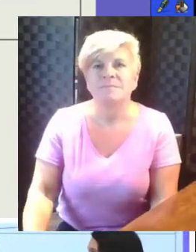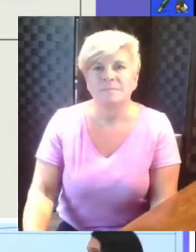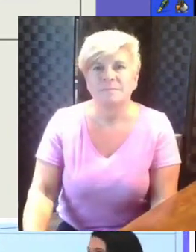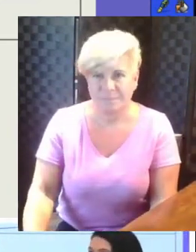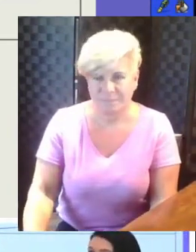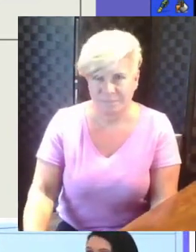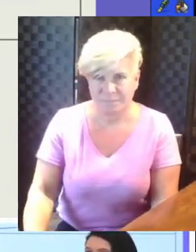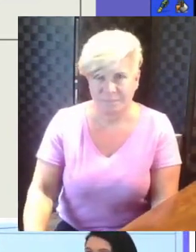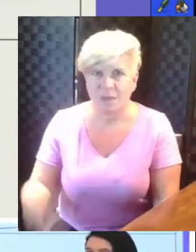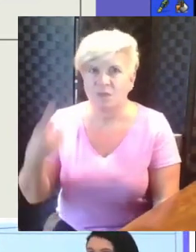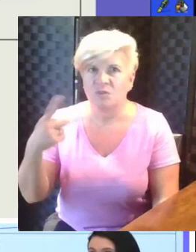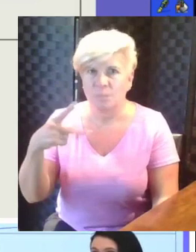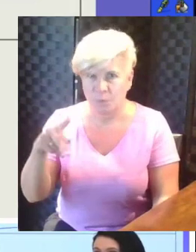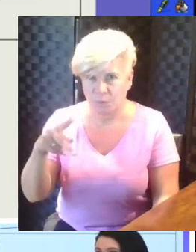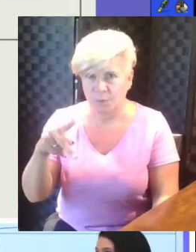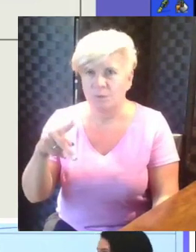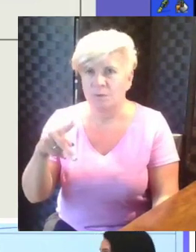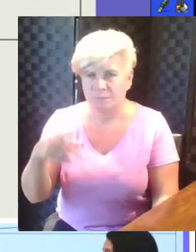Your purple stone model.